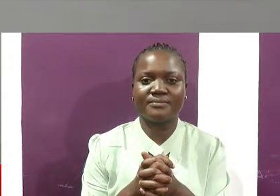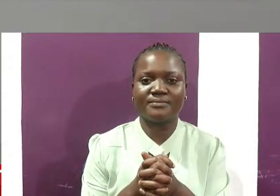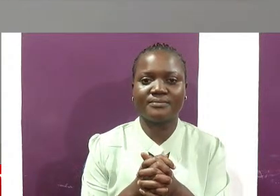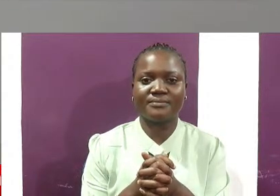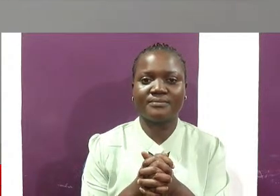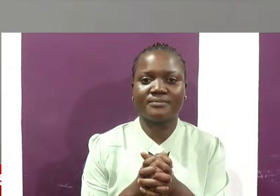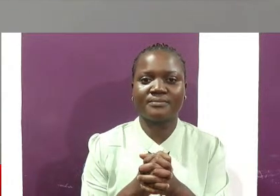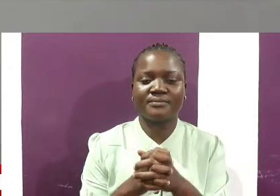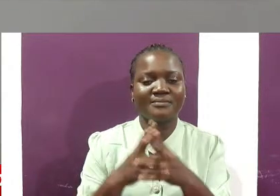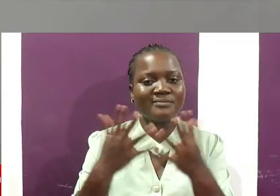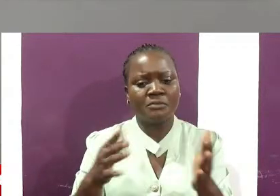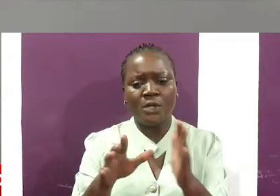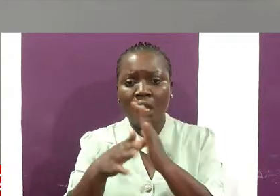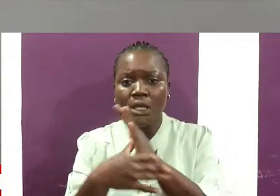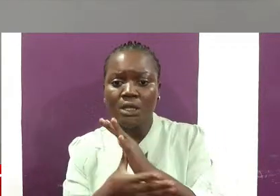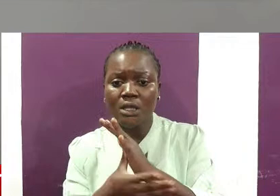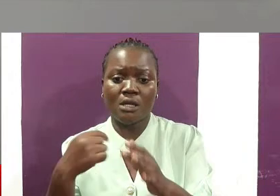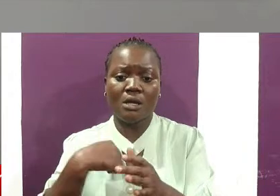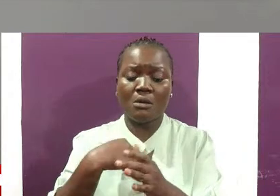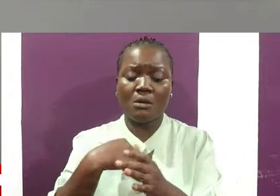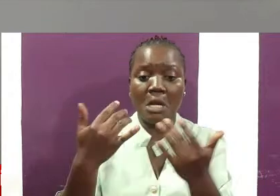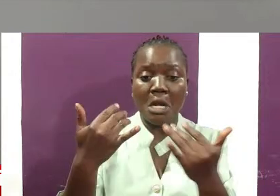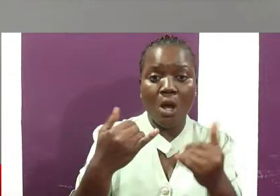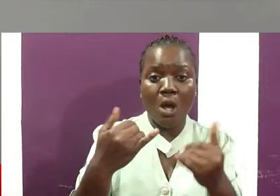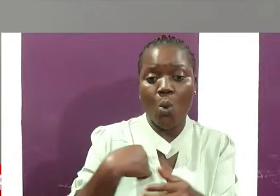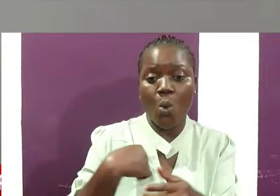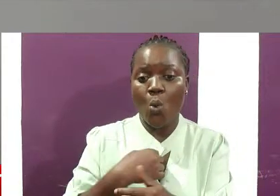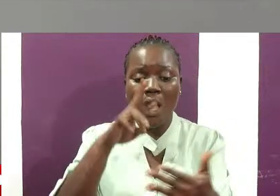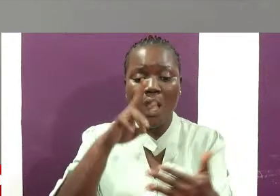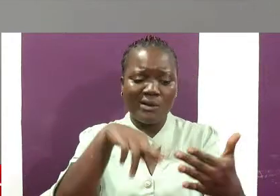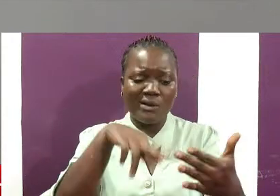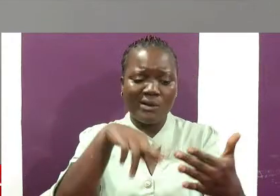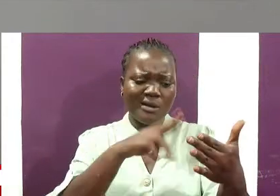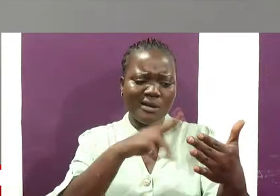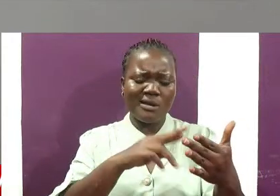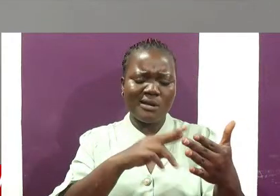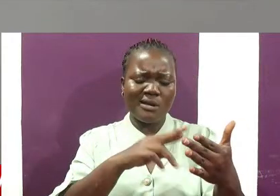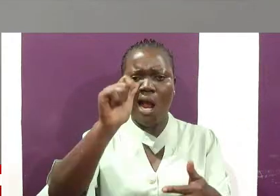Na ye hwehwemu afri eye galati fomoma ne treye baako no